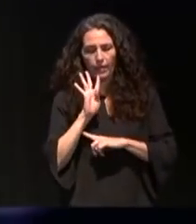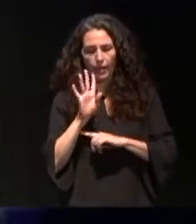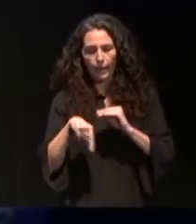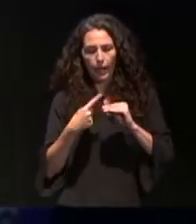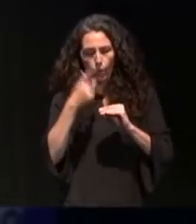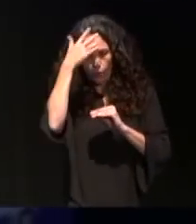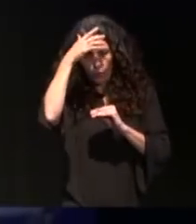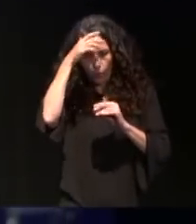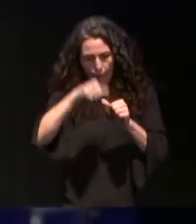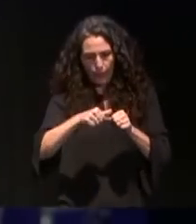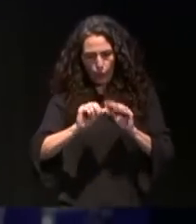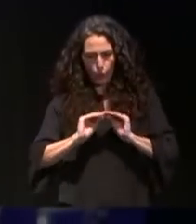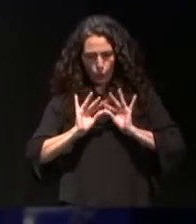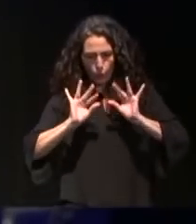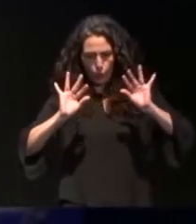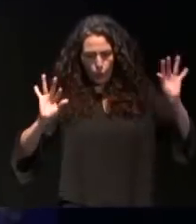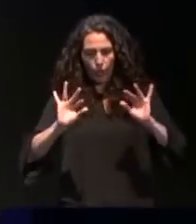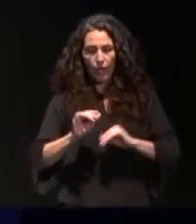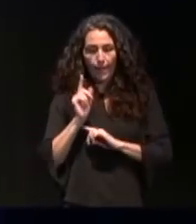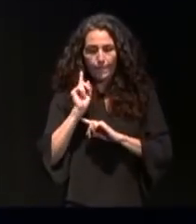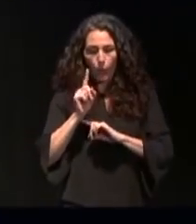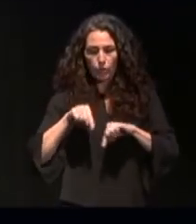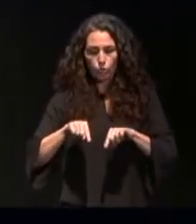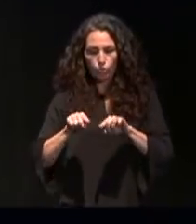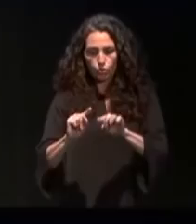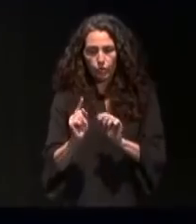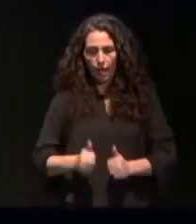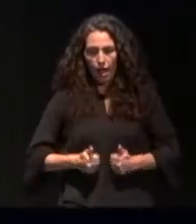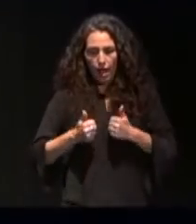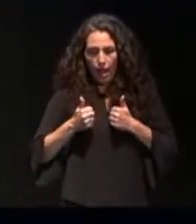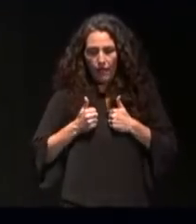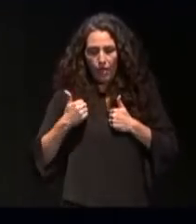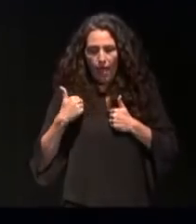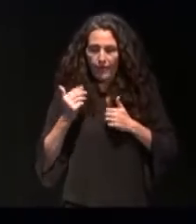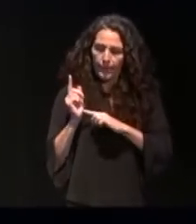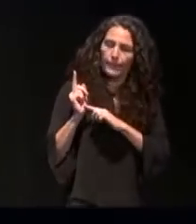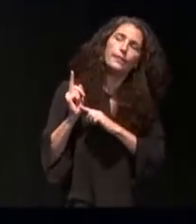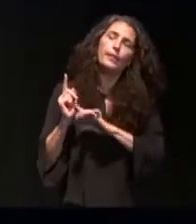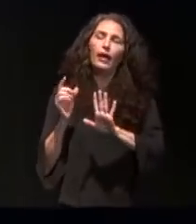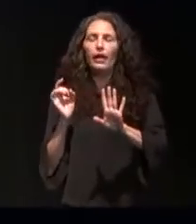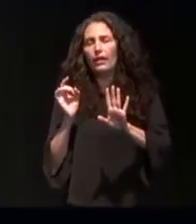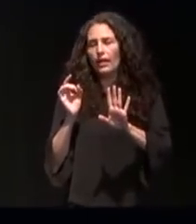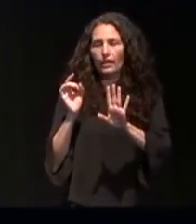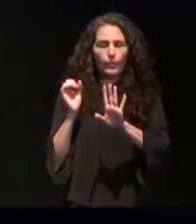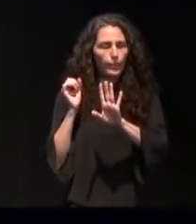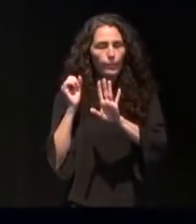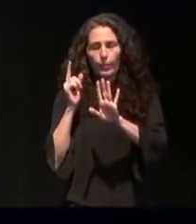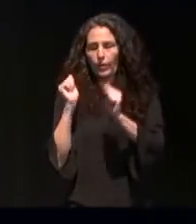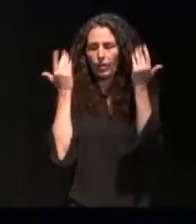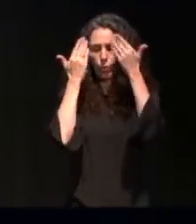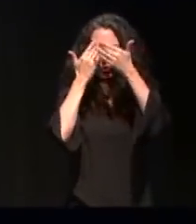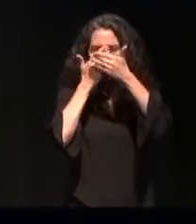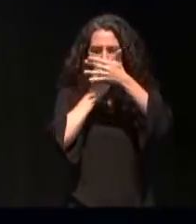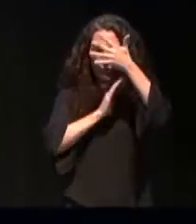remembered radiance. That there are moments in our life where we had that moment where seemed to be dark